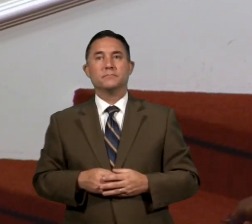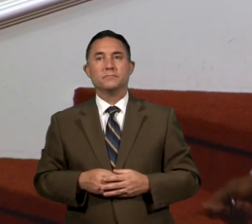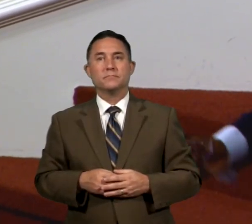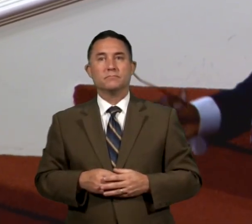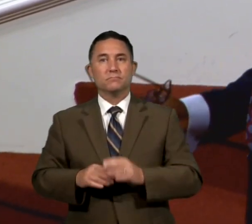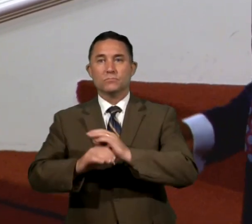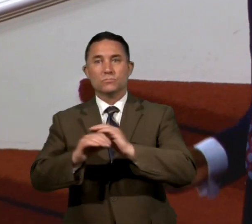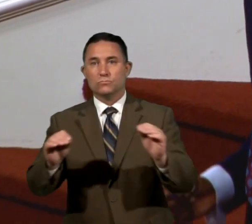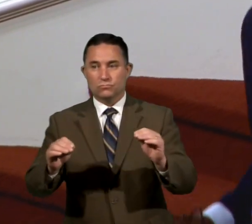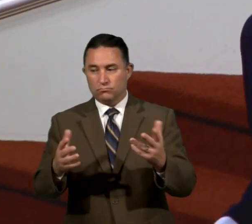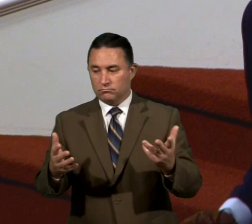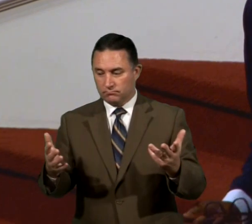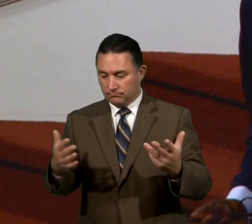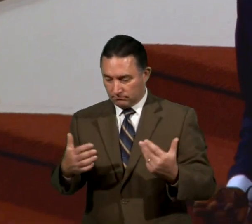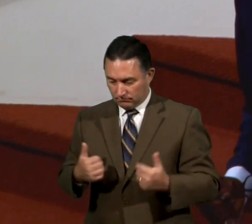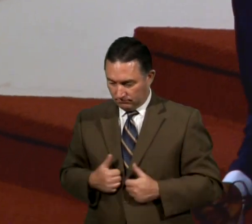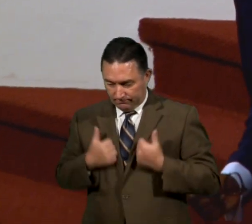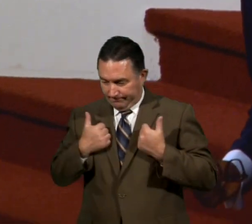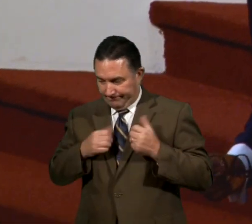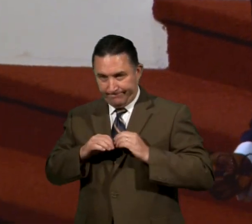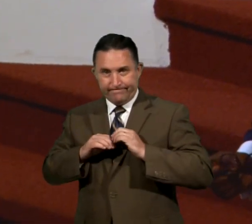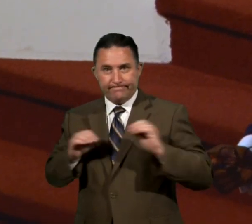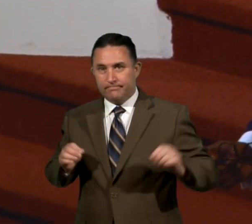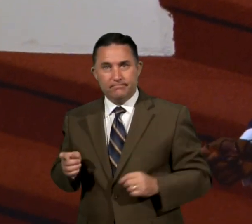There was no comeback.